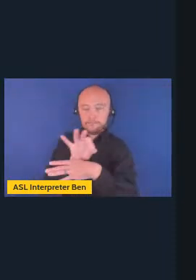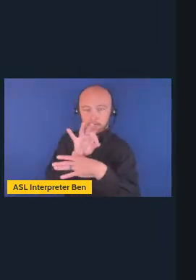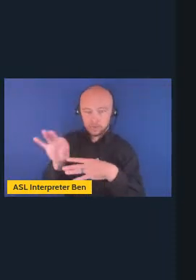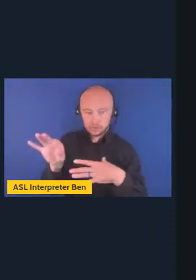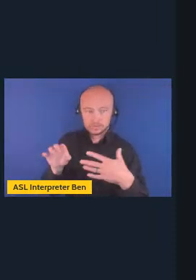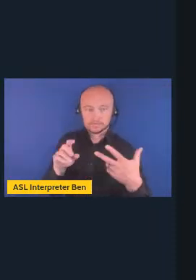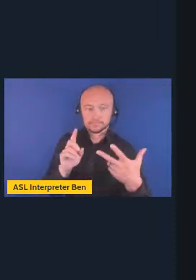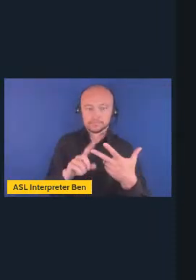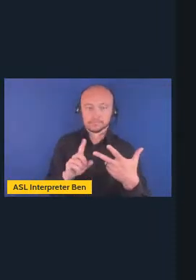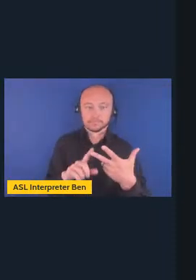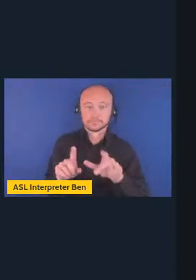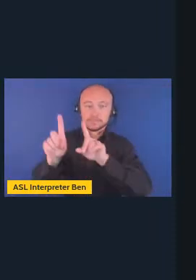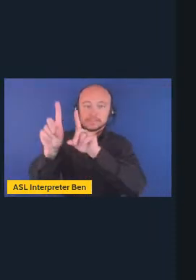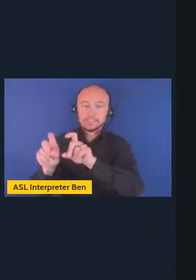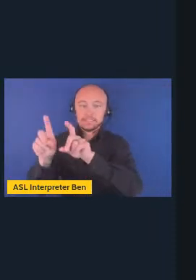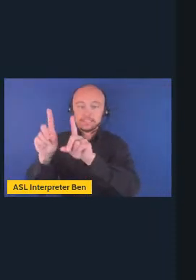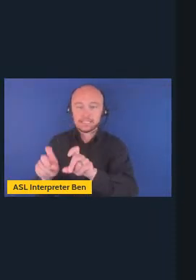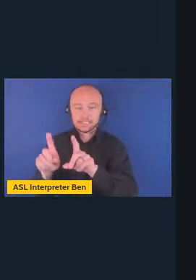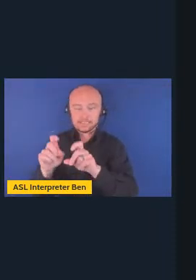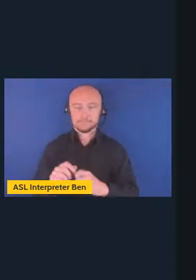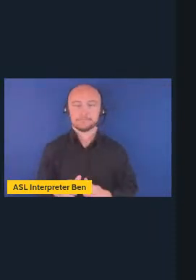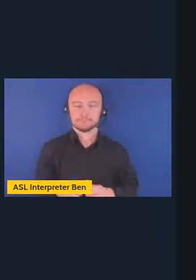I'm writing the test